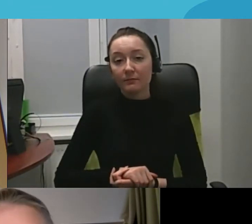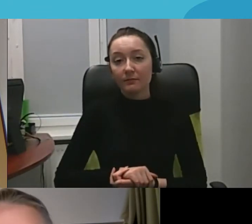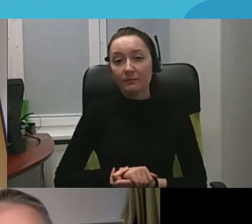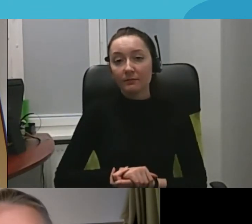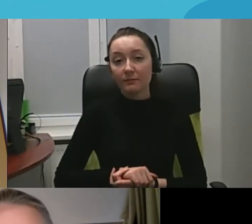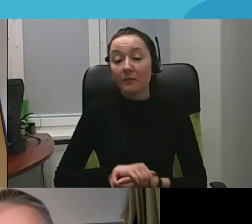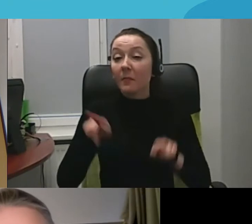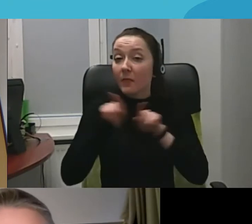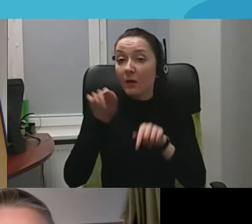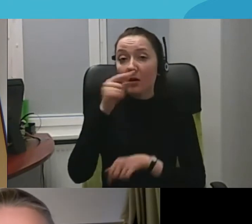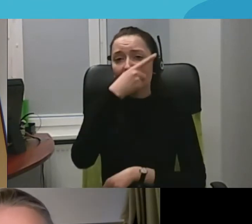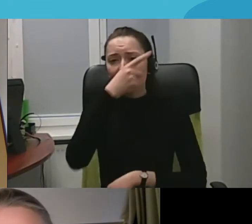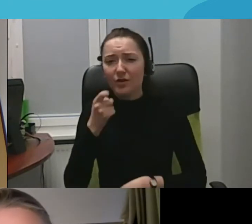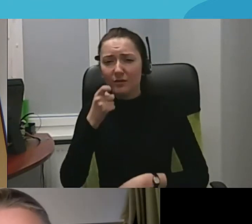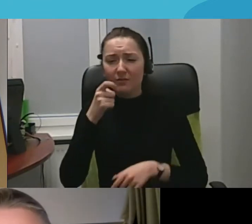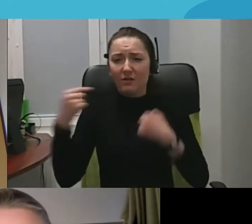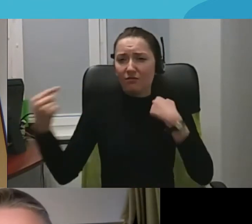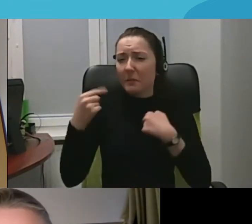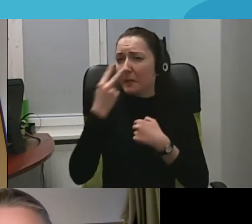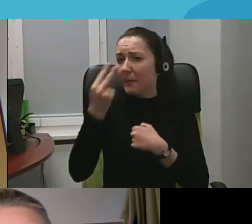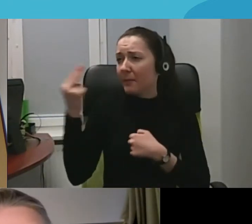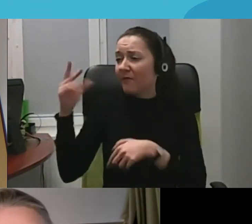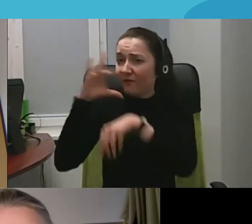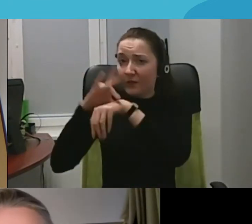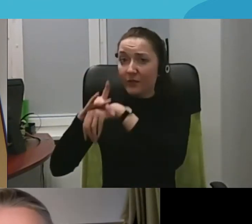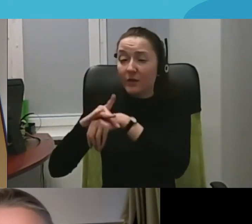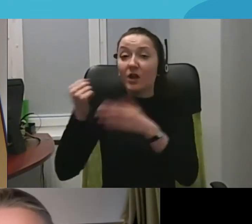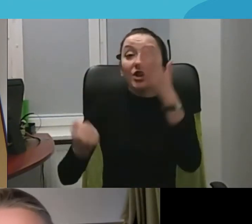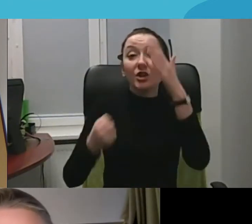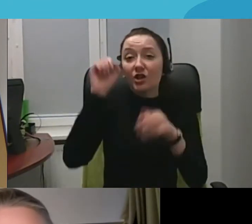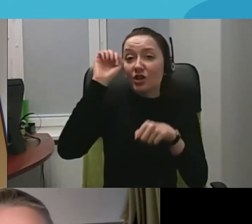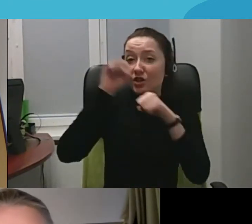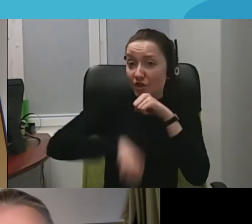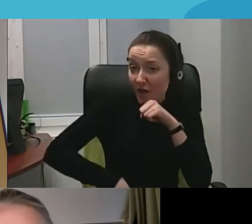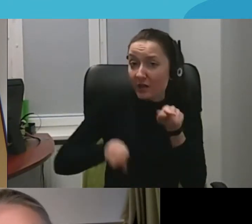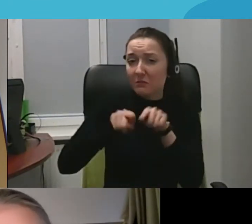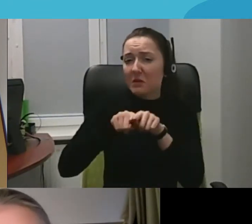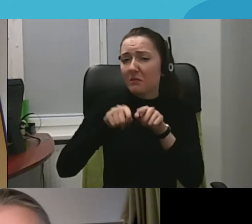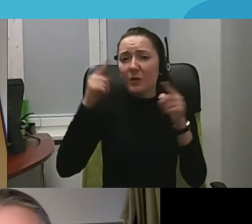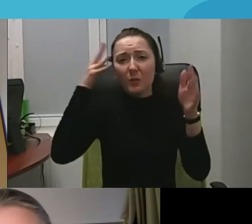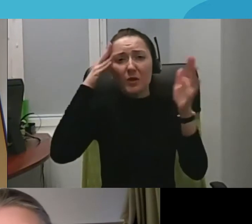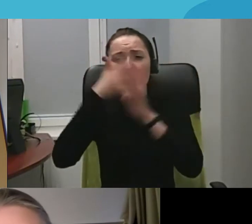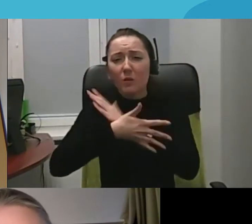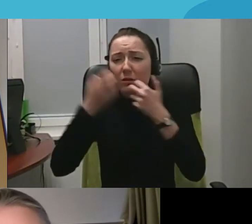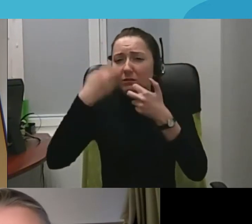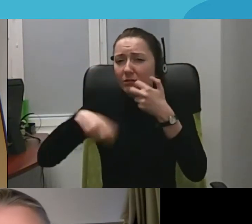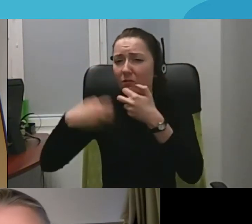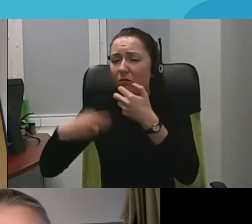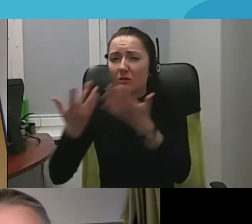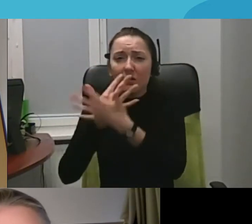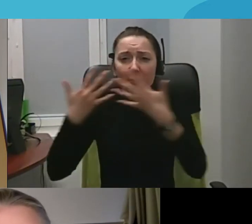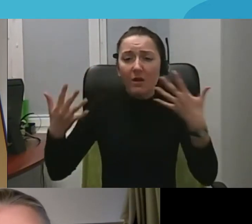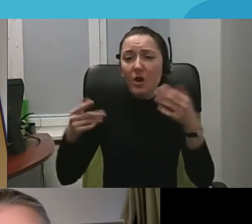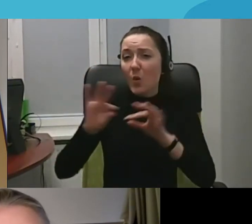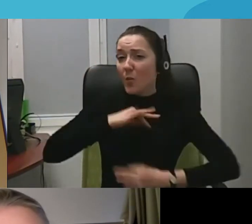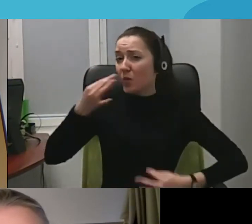rapes, cruel treatment, psychological violence by way of intimidation. In these, I count also